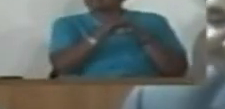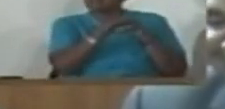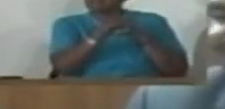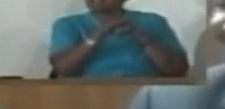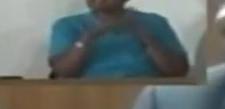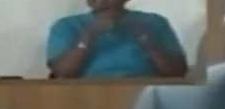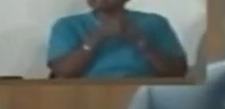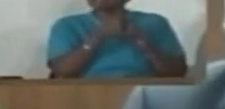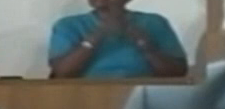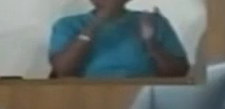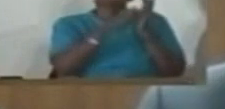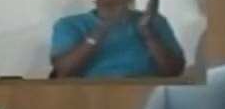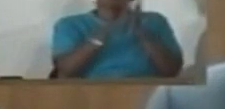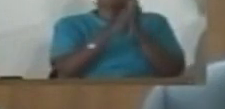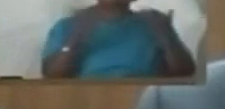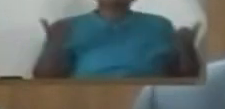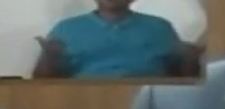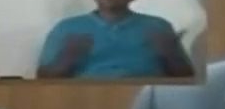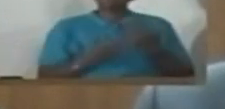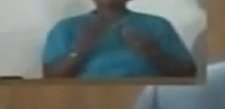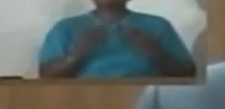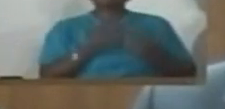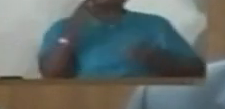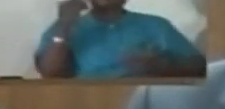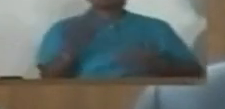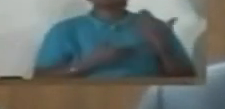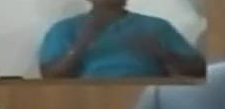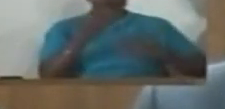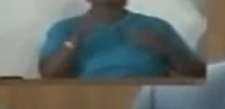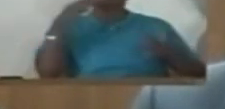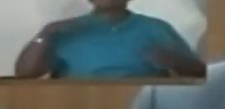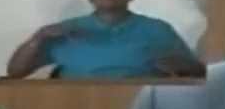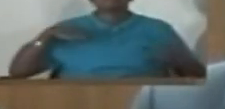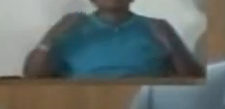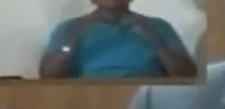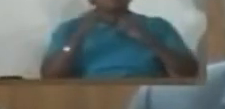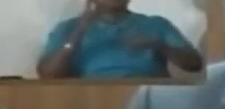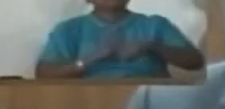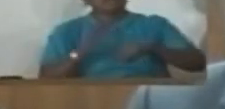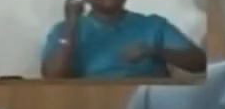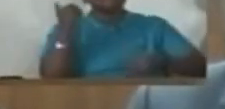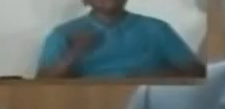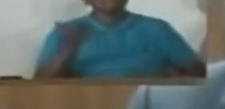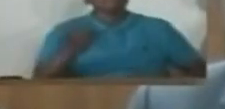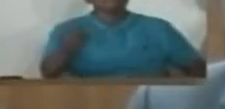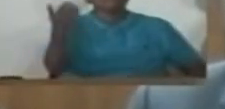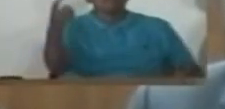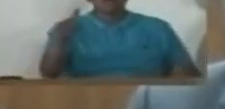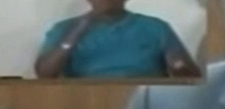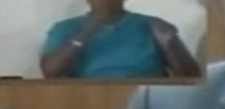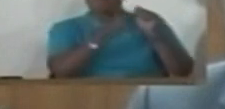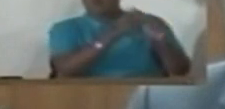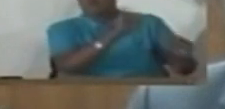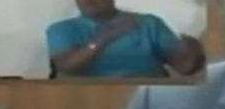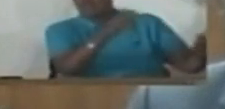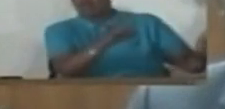Accessibility to documents is now made easier and the processing of benefits more timely. Following on this initiative, as we put the ministry